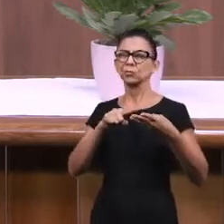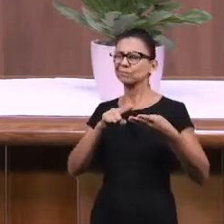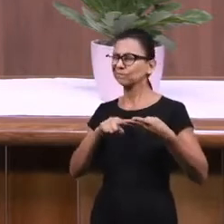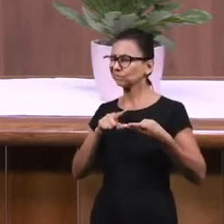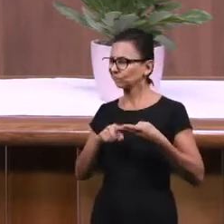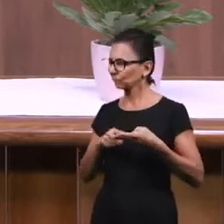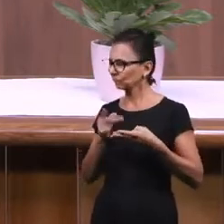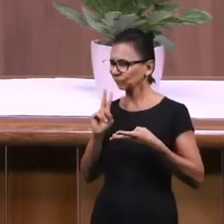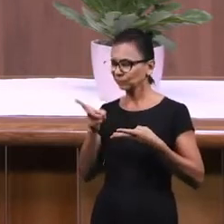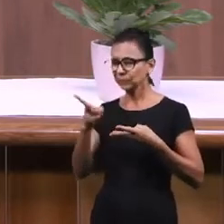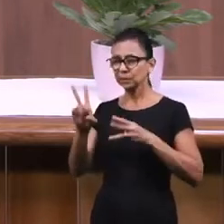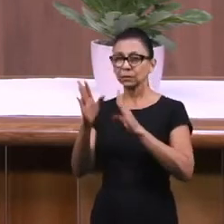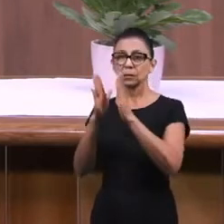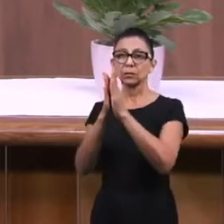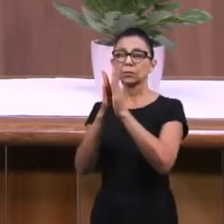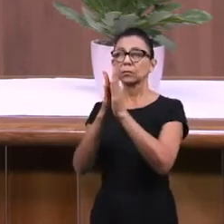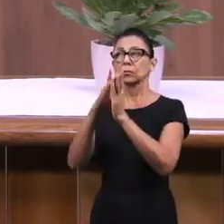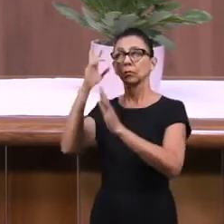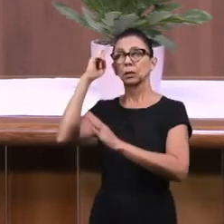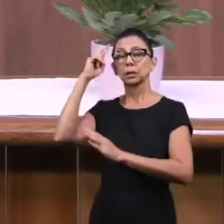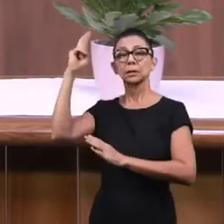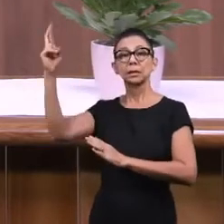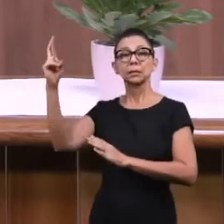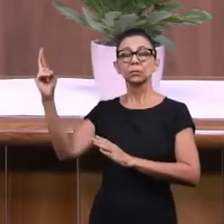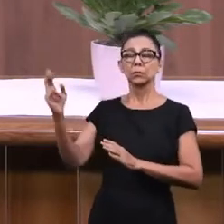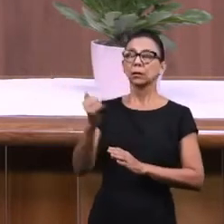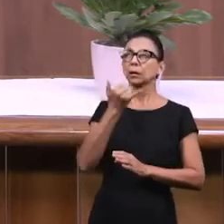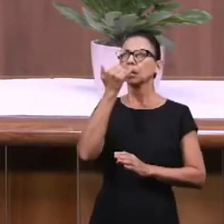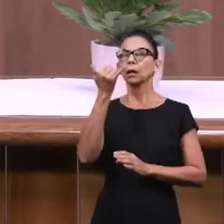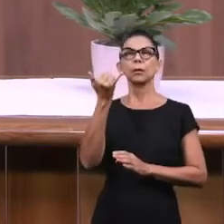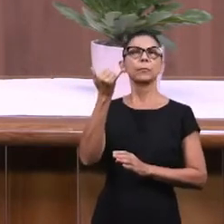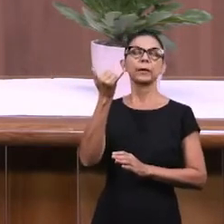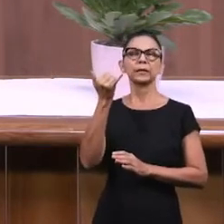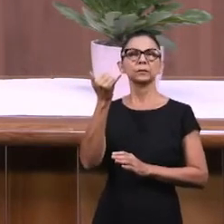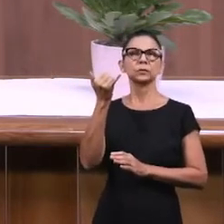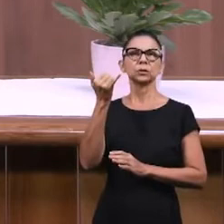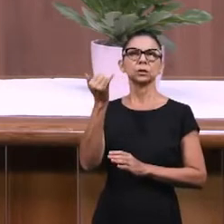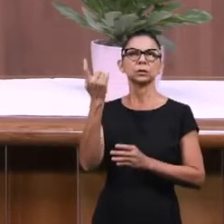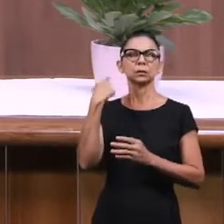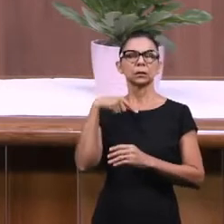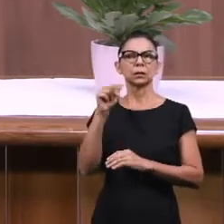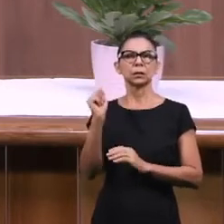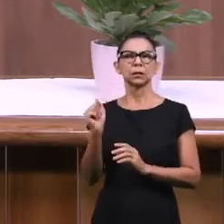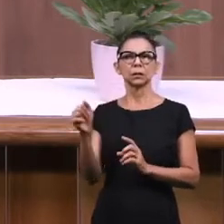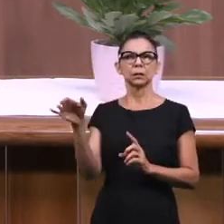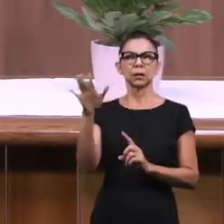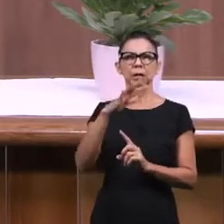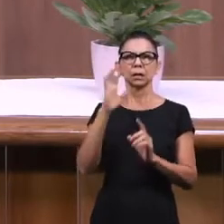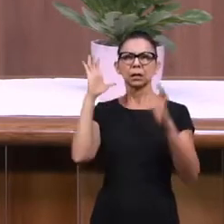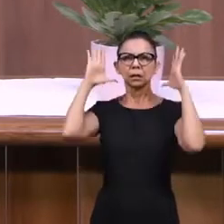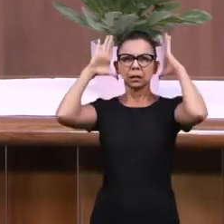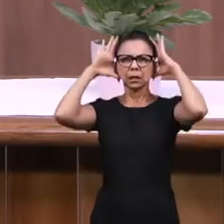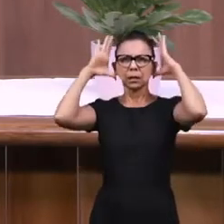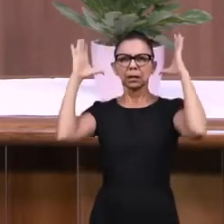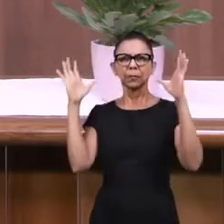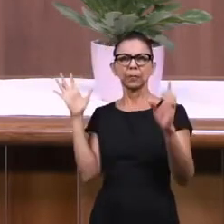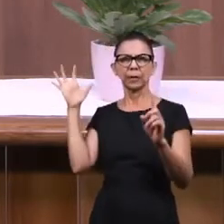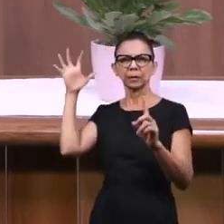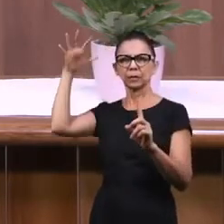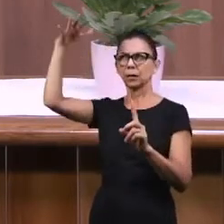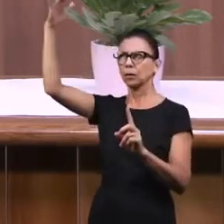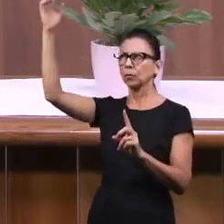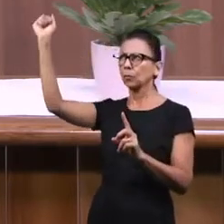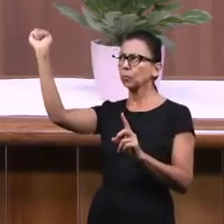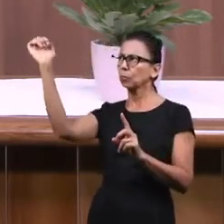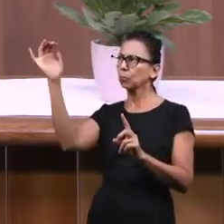and seeking the Lord, when a hand touched his head and he trembled in his knees